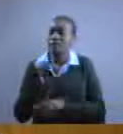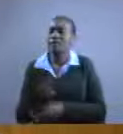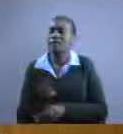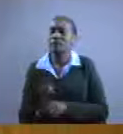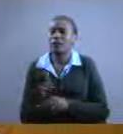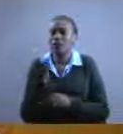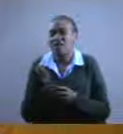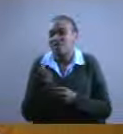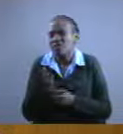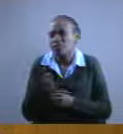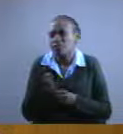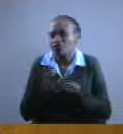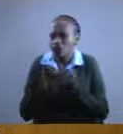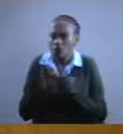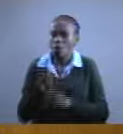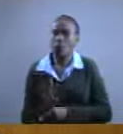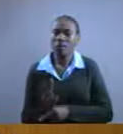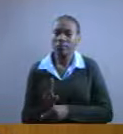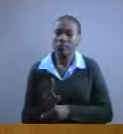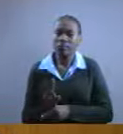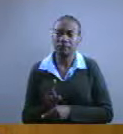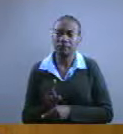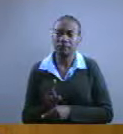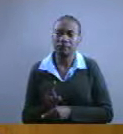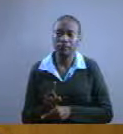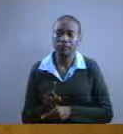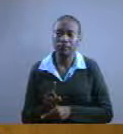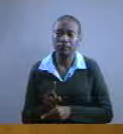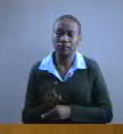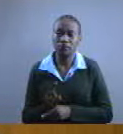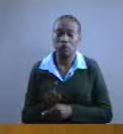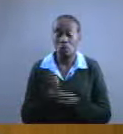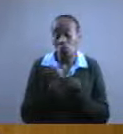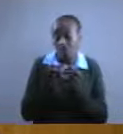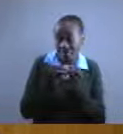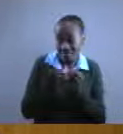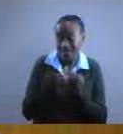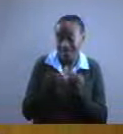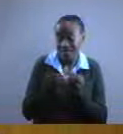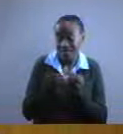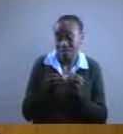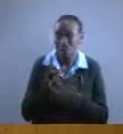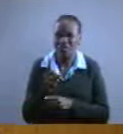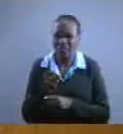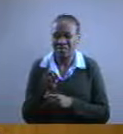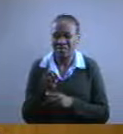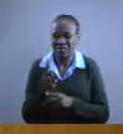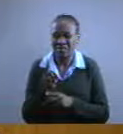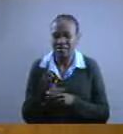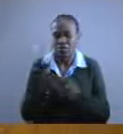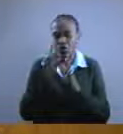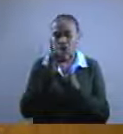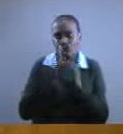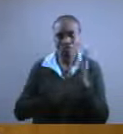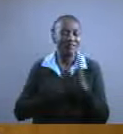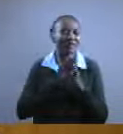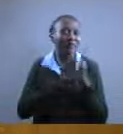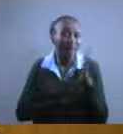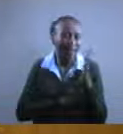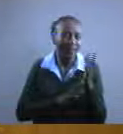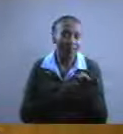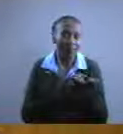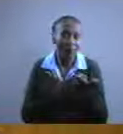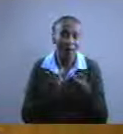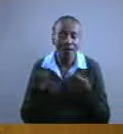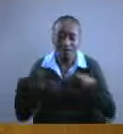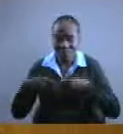few of those shifts or amendments were around the shift of the draft bill from the subsidy